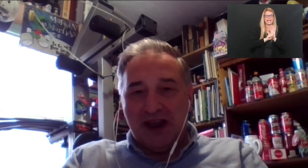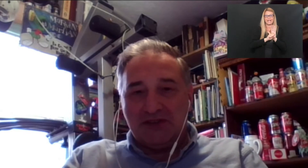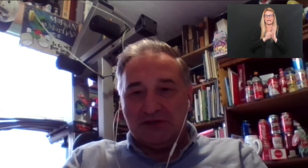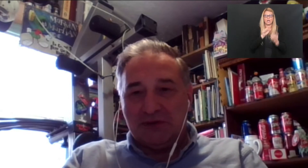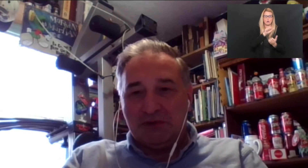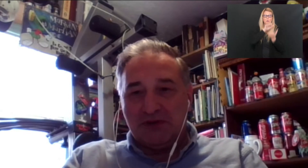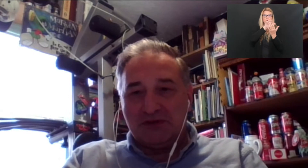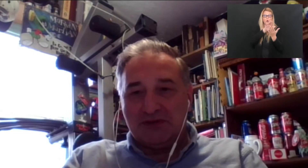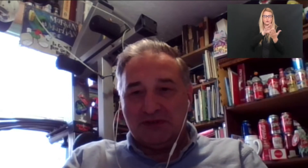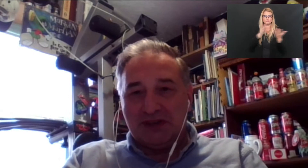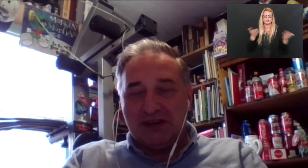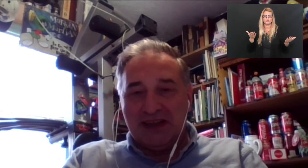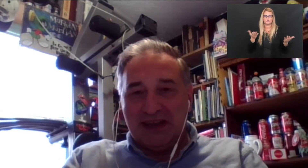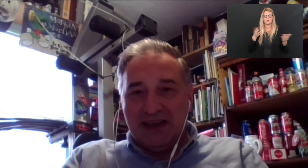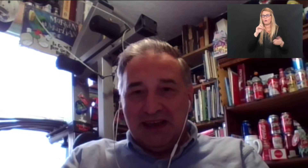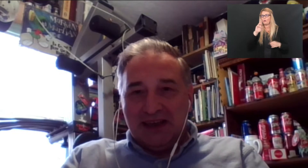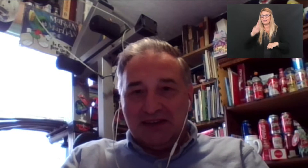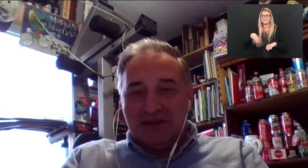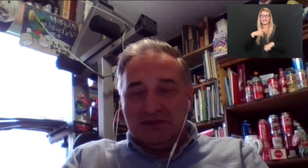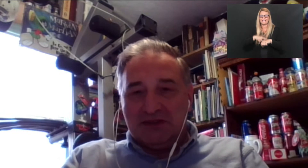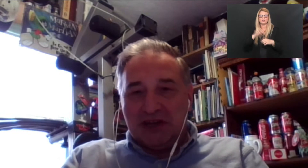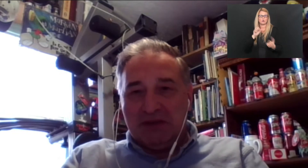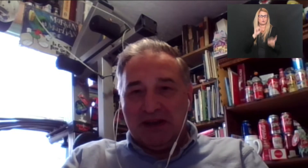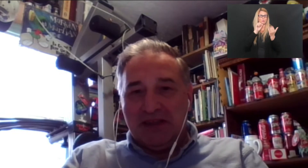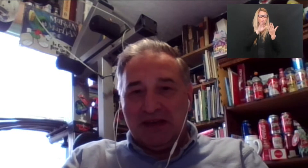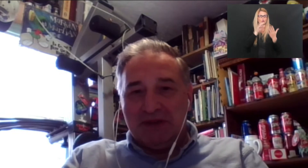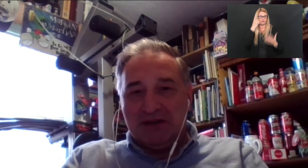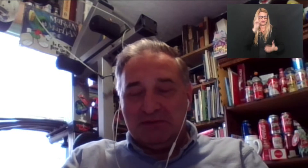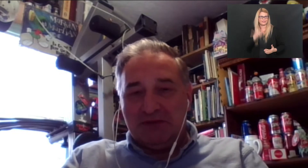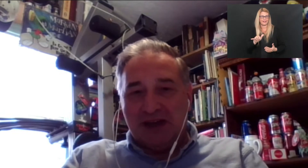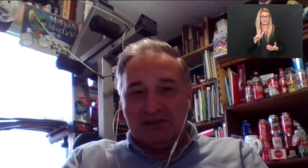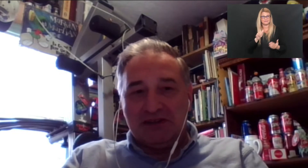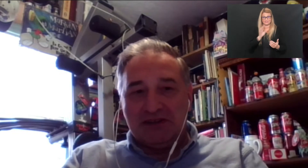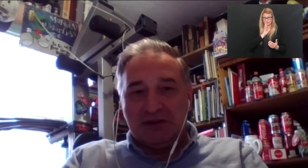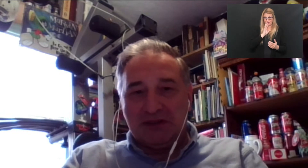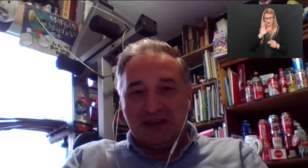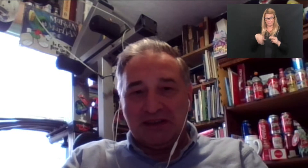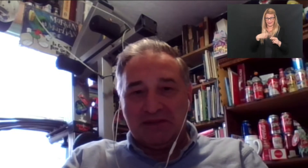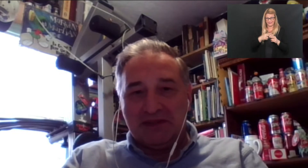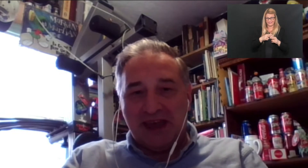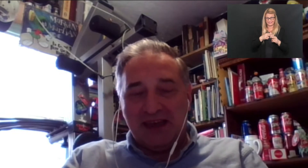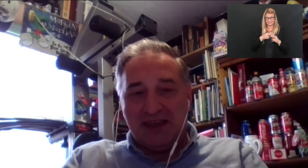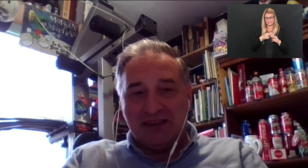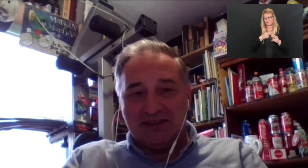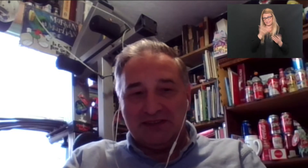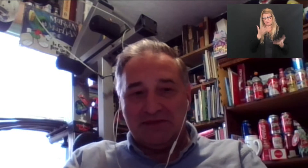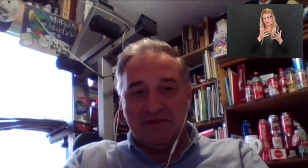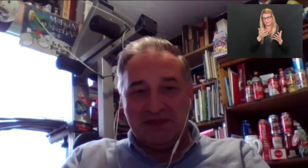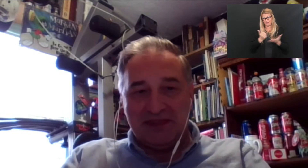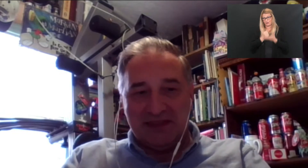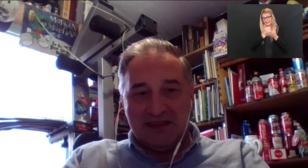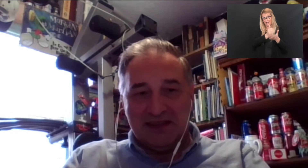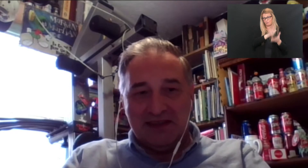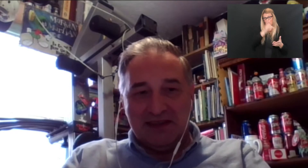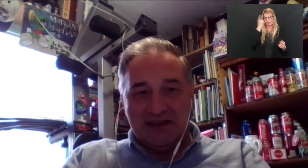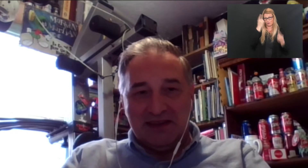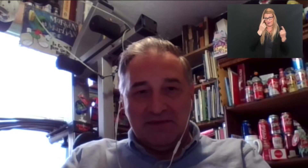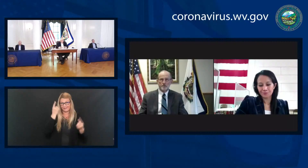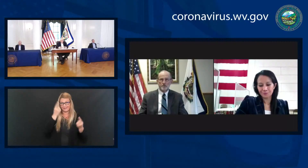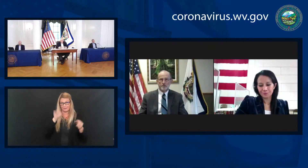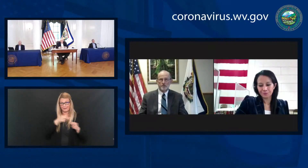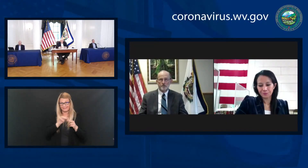or national approach to it. Can you talk about how that might factor into your thinking? Thanks.